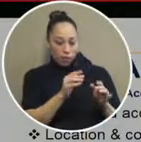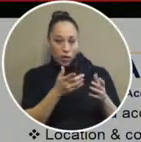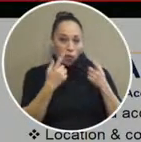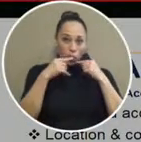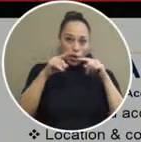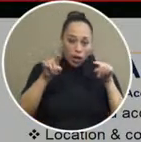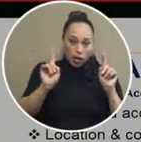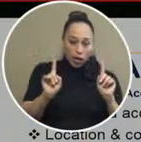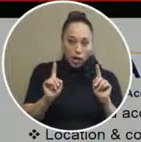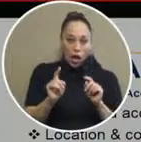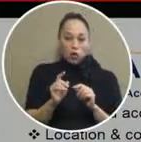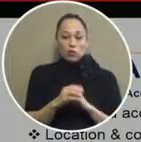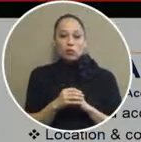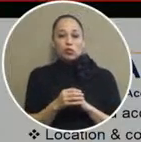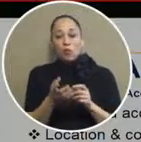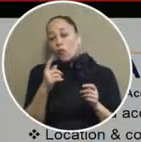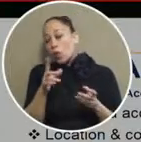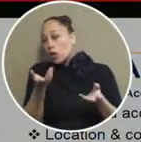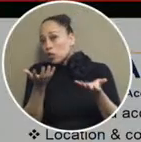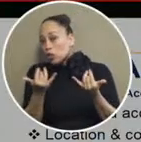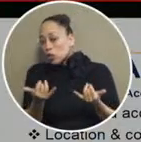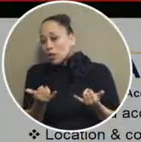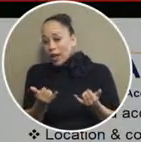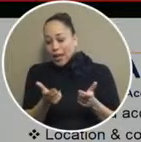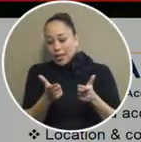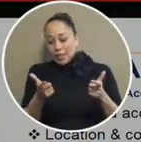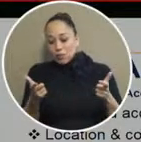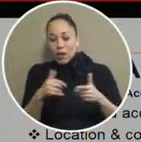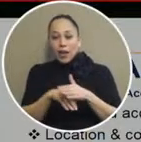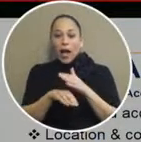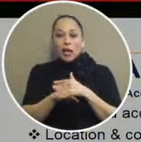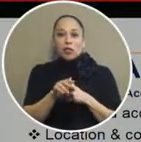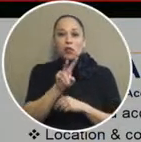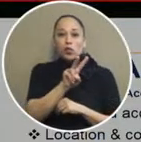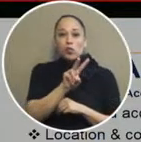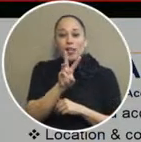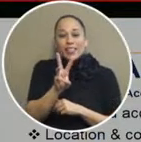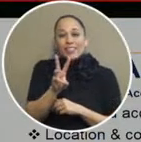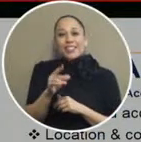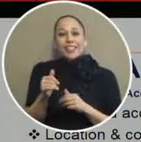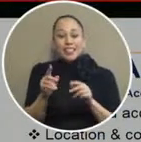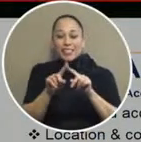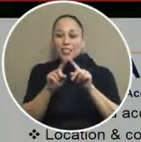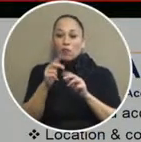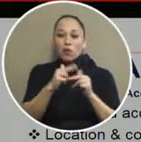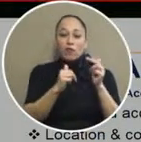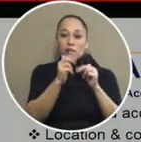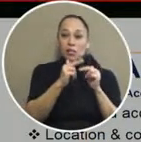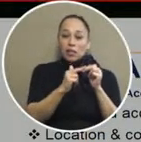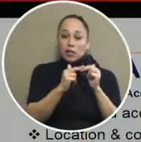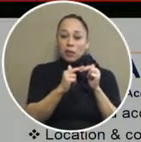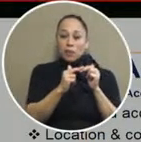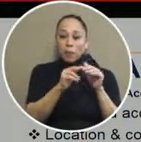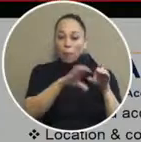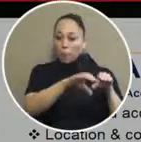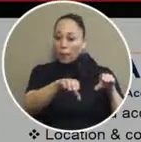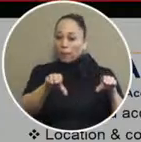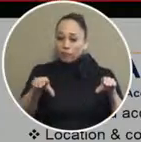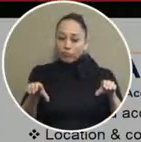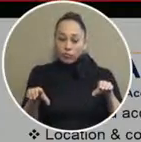answer those. But to date, you know, there's expanded access to 26 city facilities. They